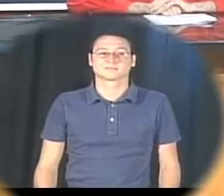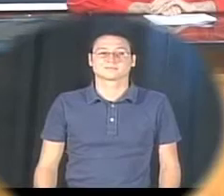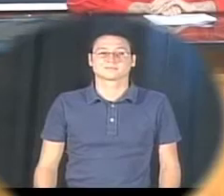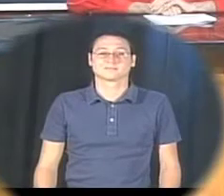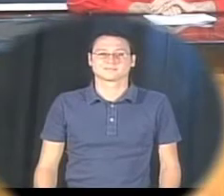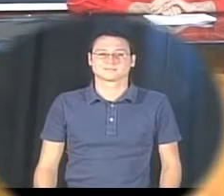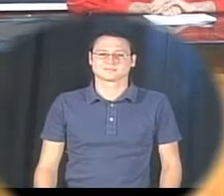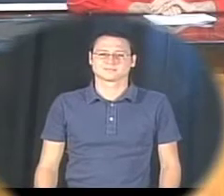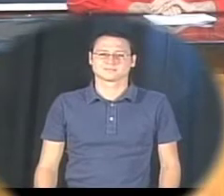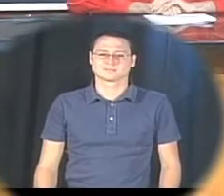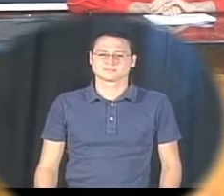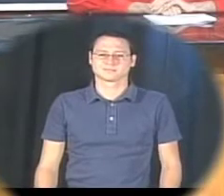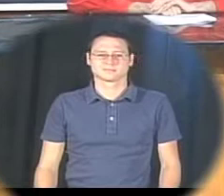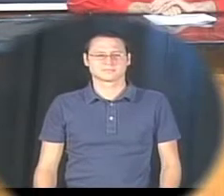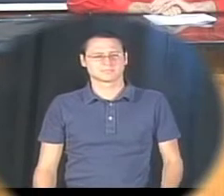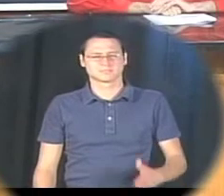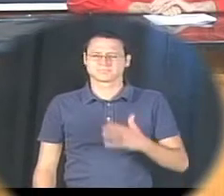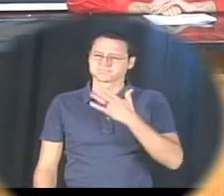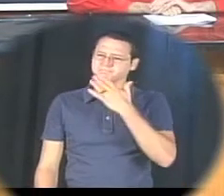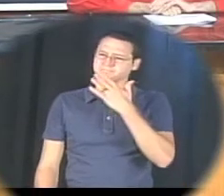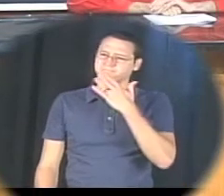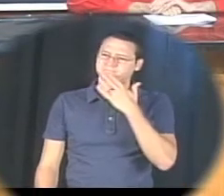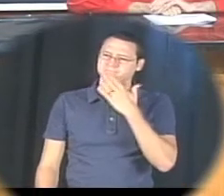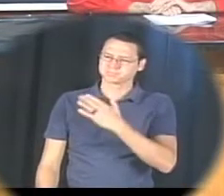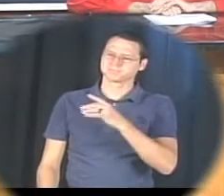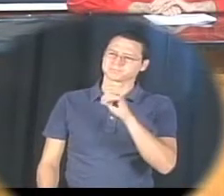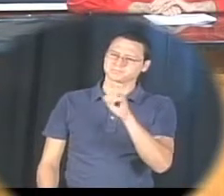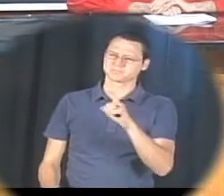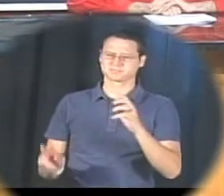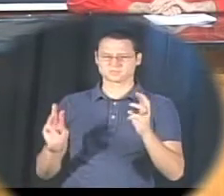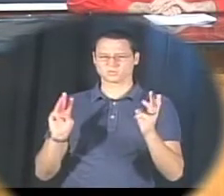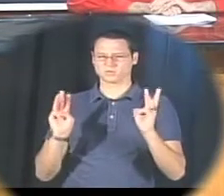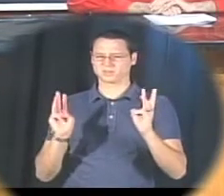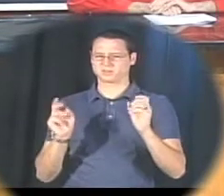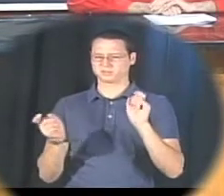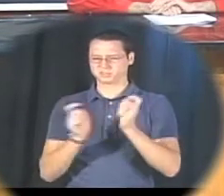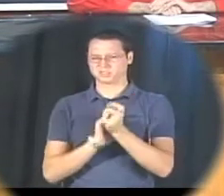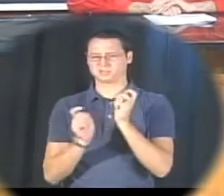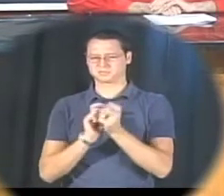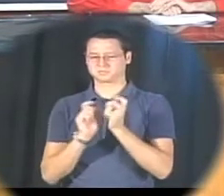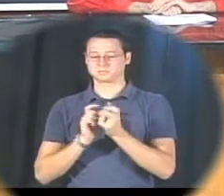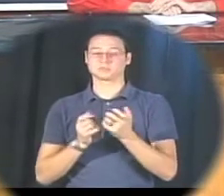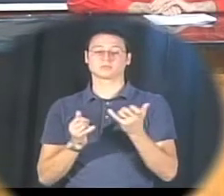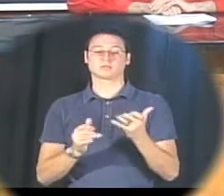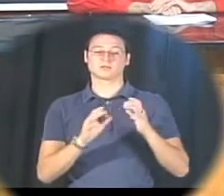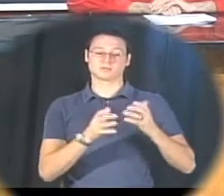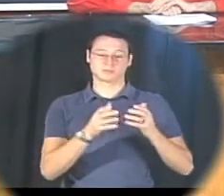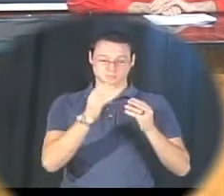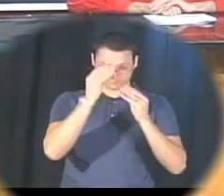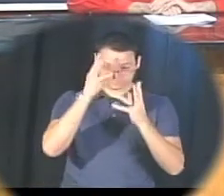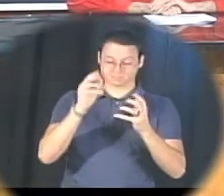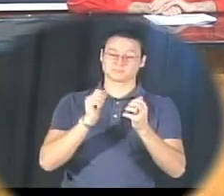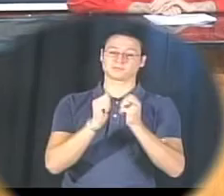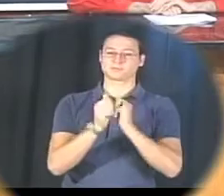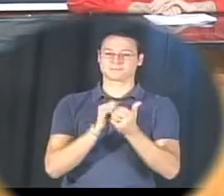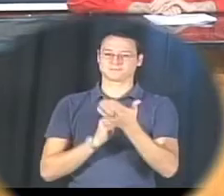Good question with the weather changing so much over the past couple weeks. Now it's time for club news to be followed by sports with Brad